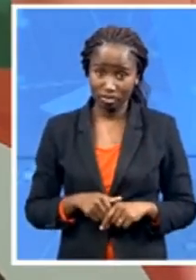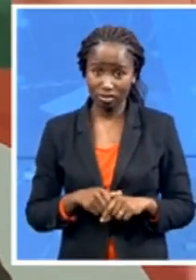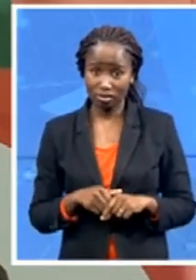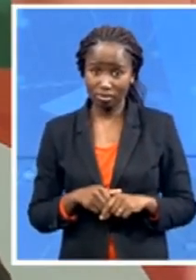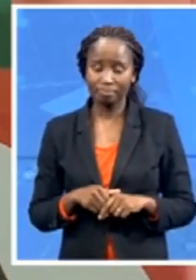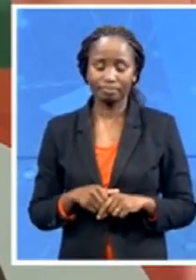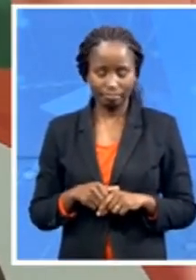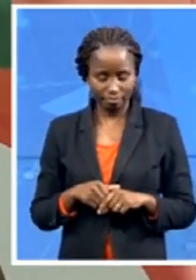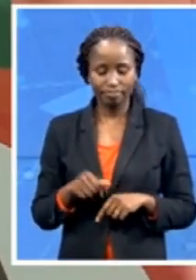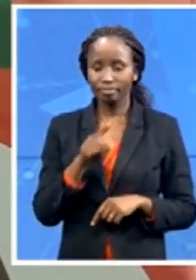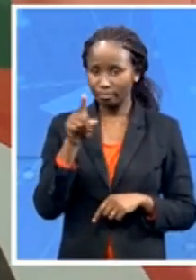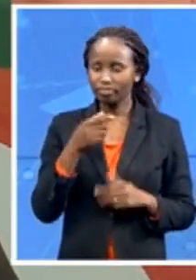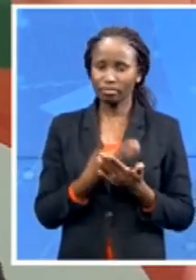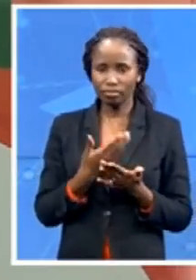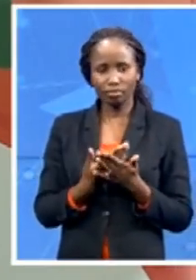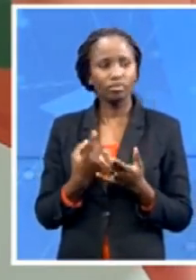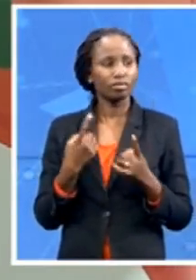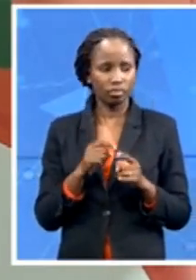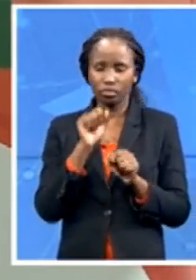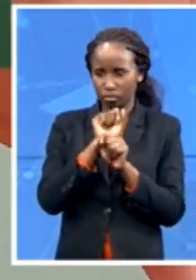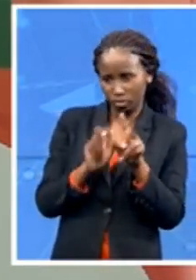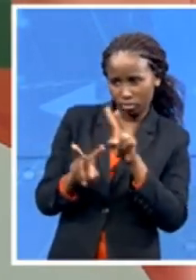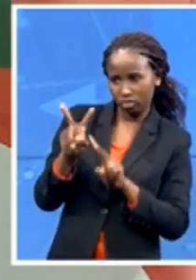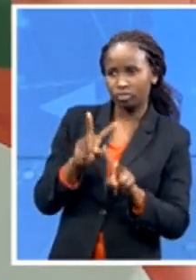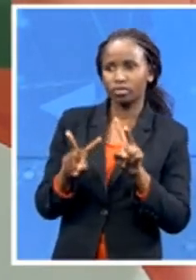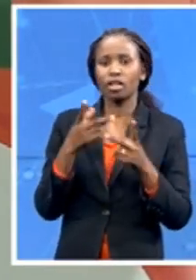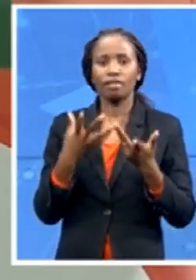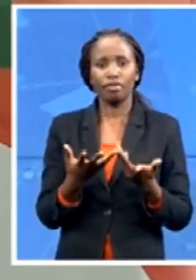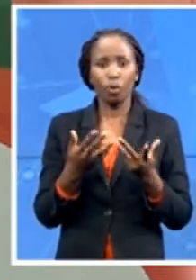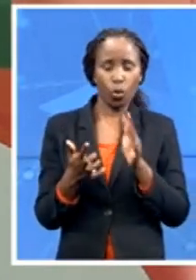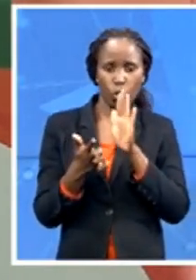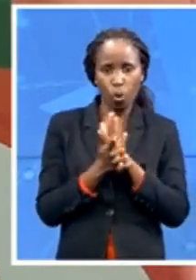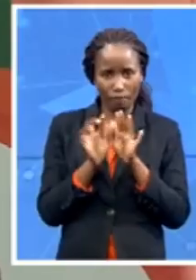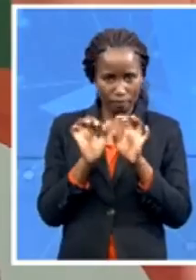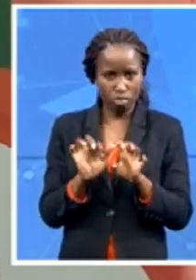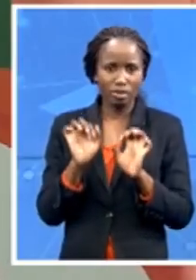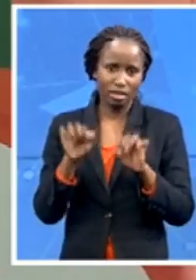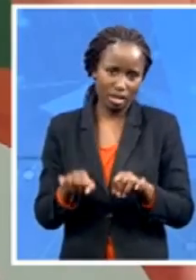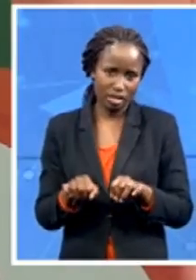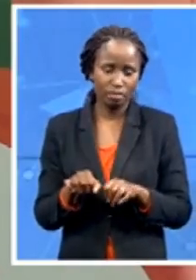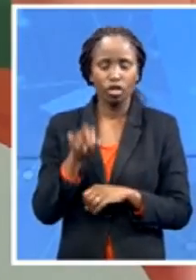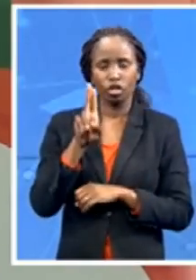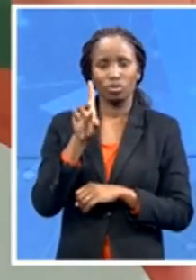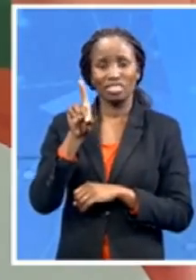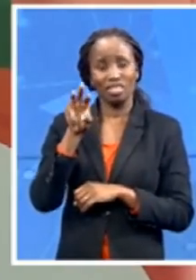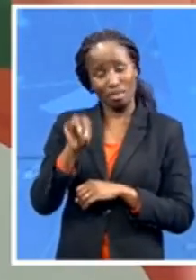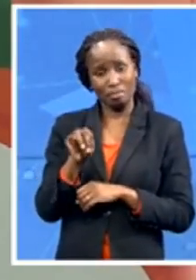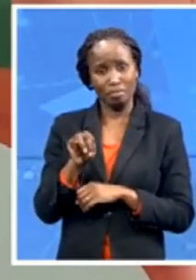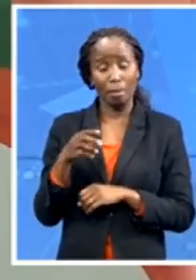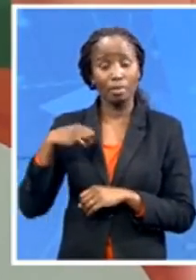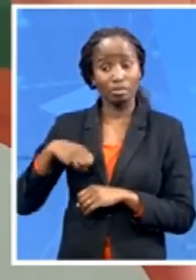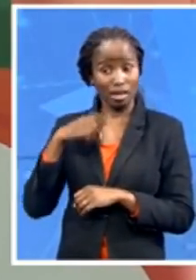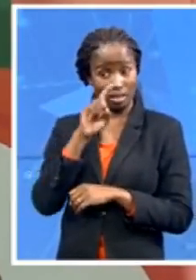law enforcement agencies. In UDM municipalities, we shall agitate for